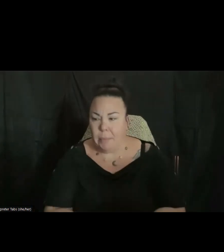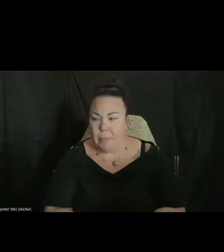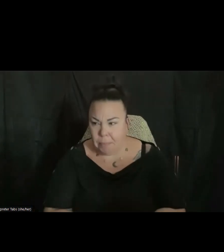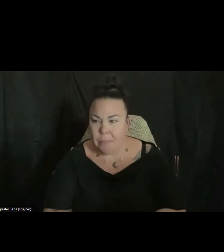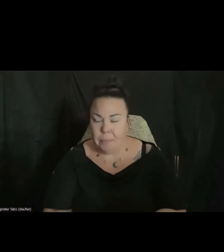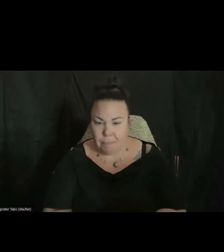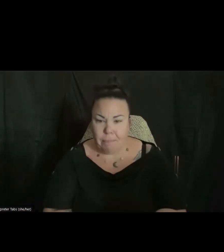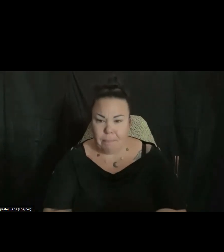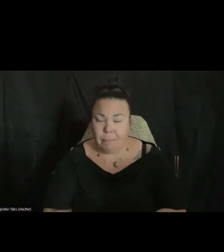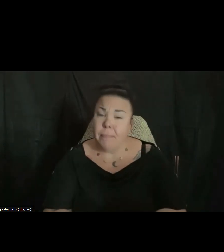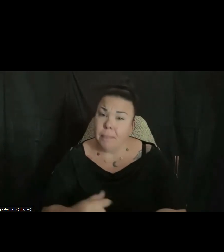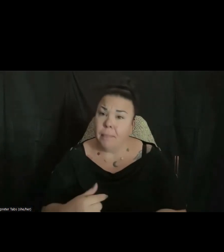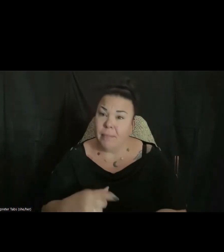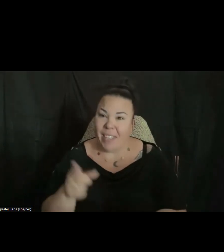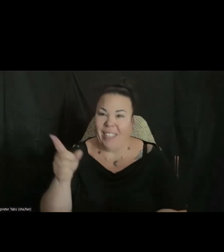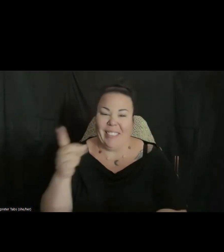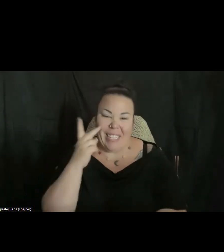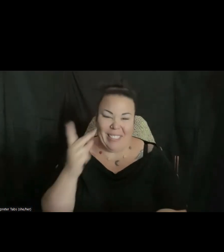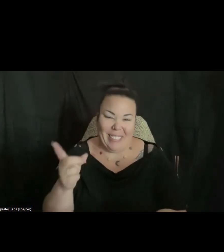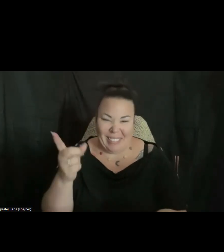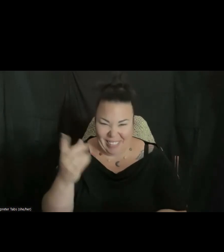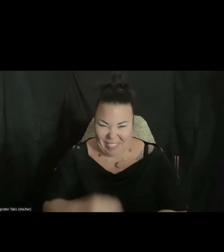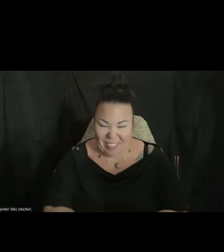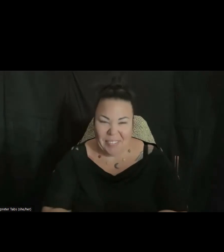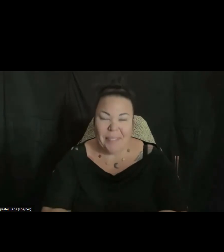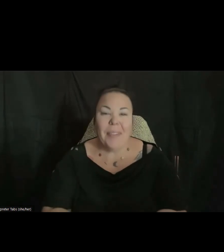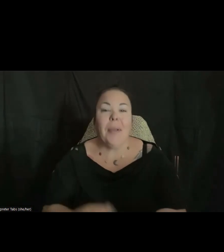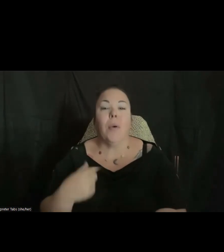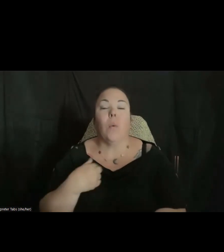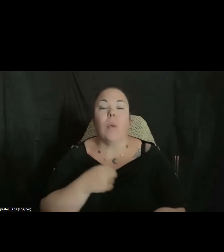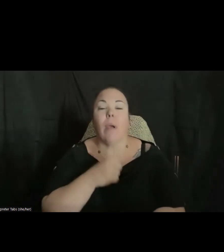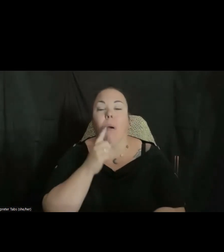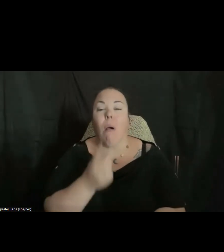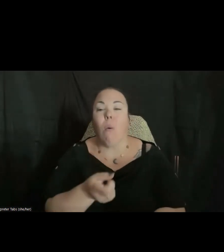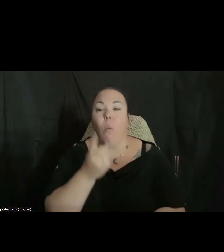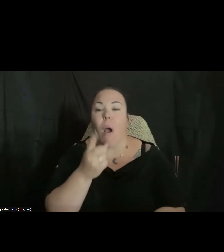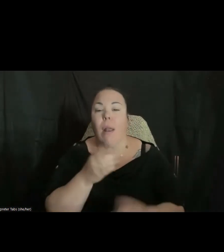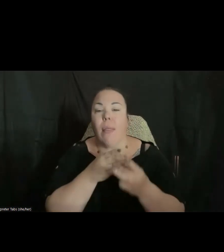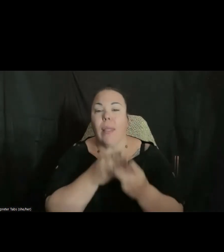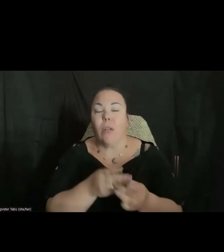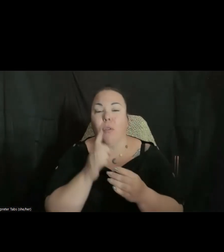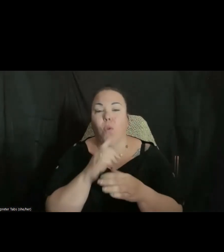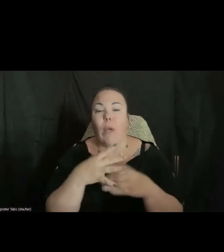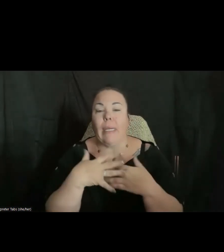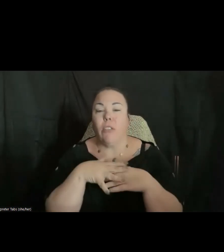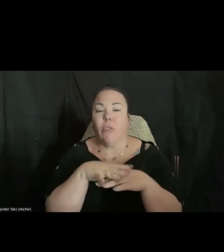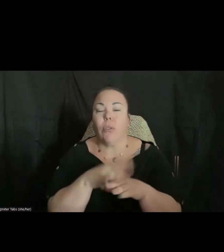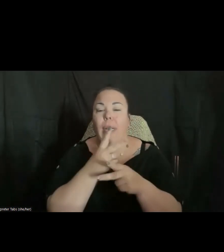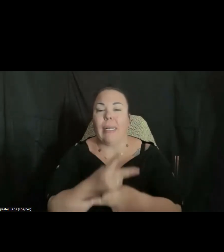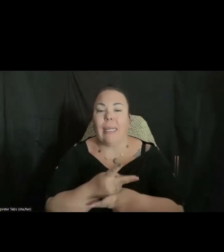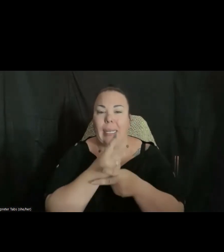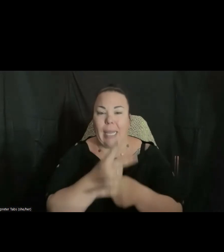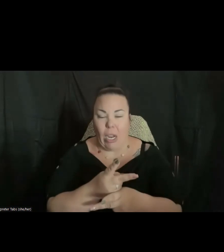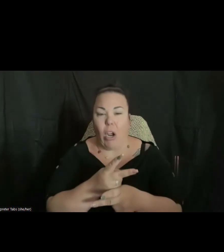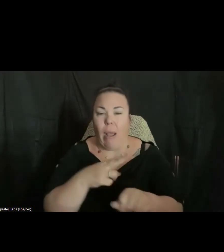as one of the leaders, there she is. We are one of the leaders of integrated care nationally. And in fact, I'm